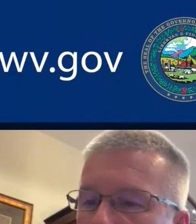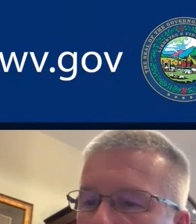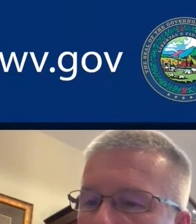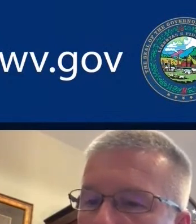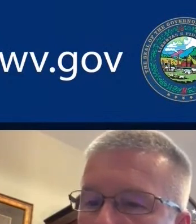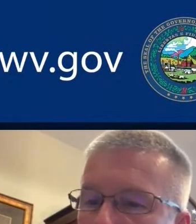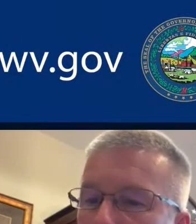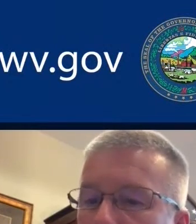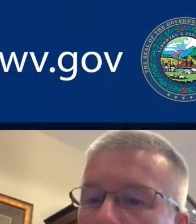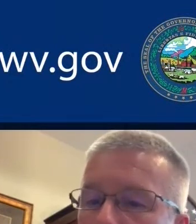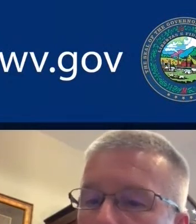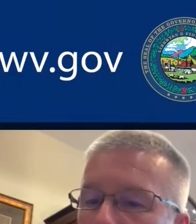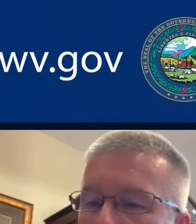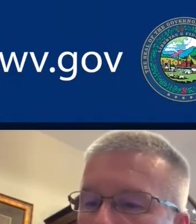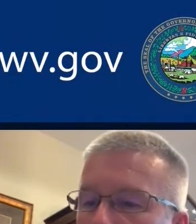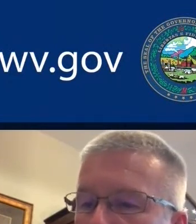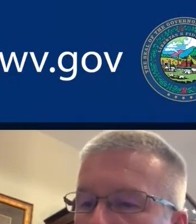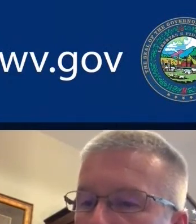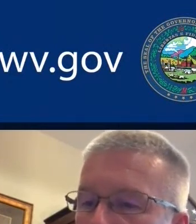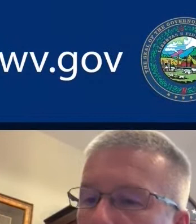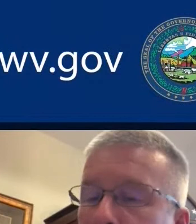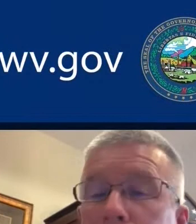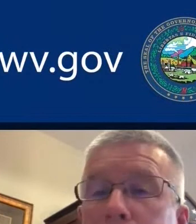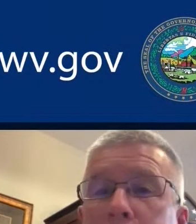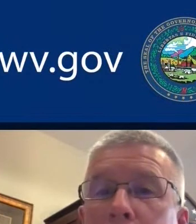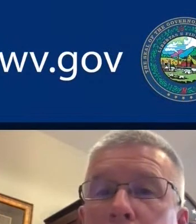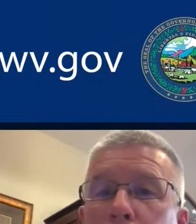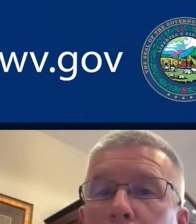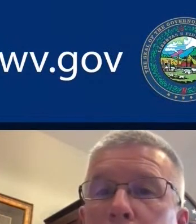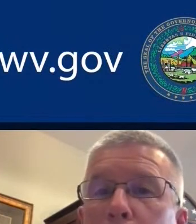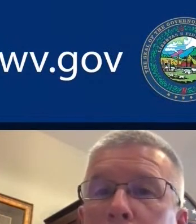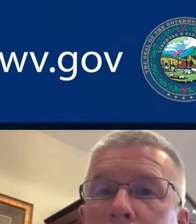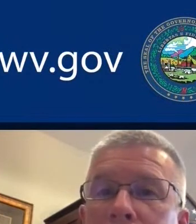age population, at least one dose, is